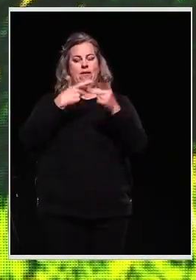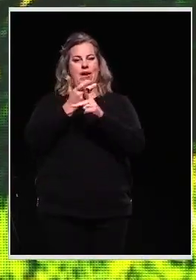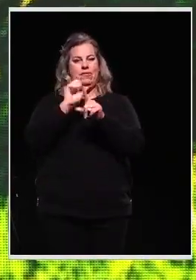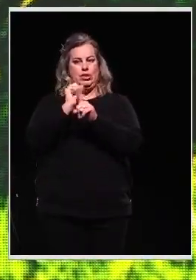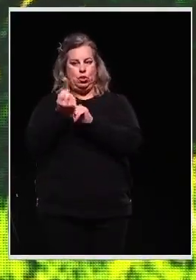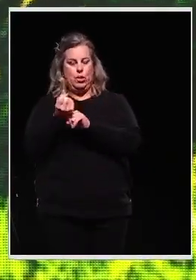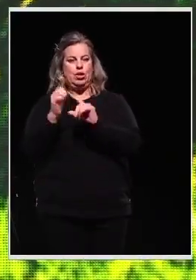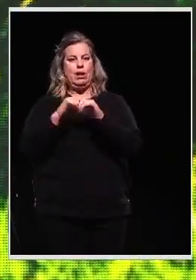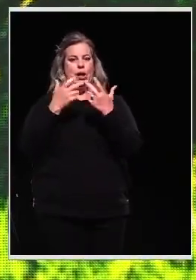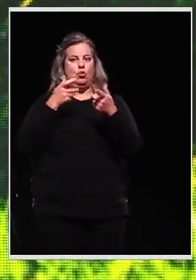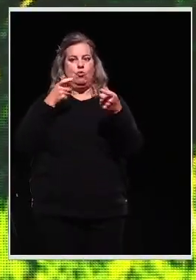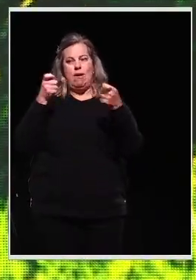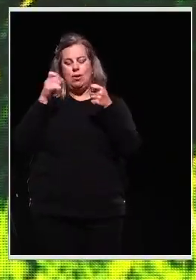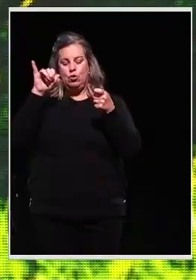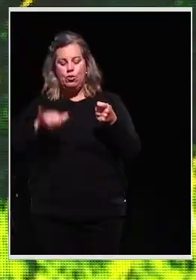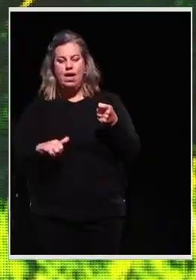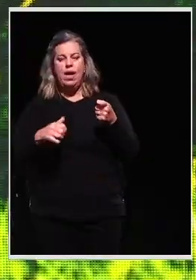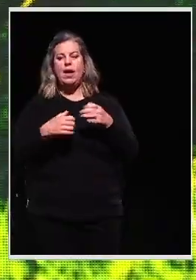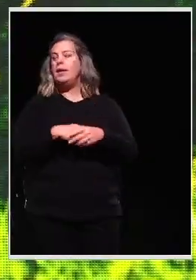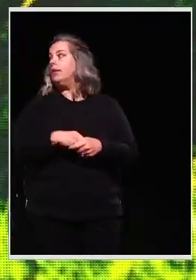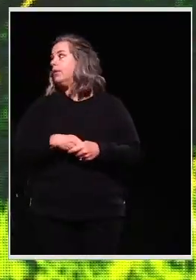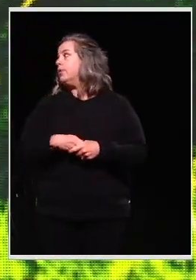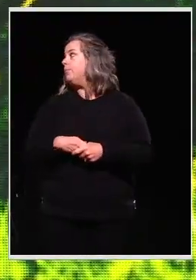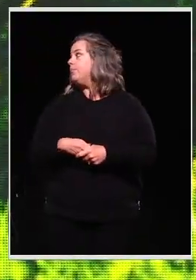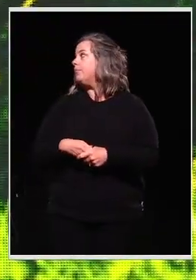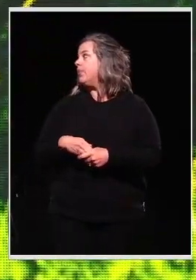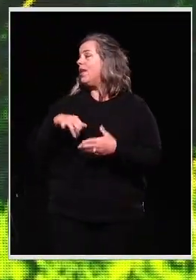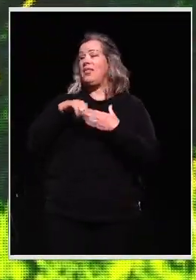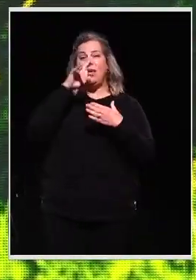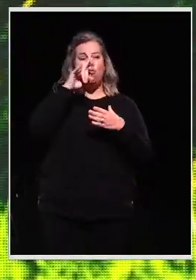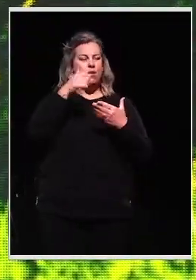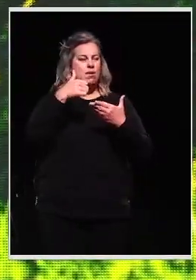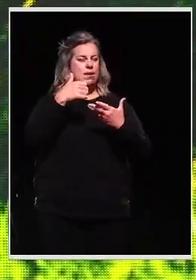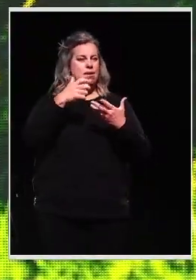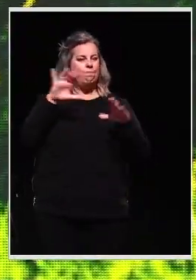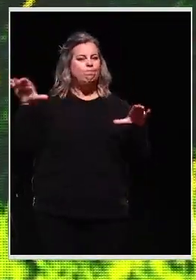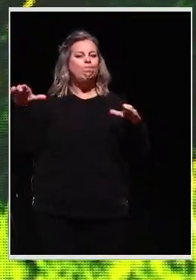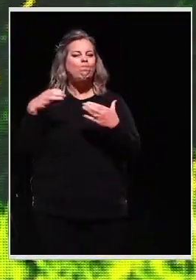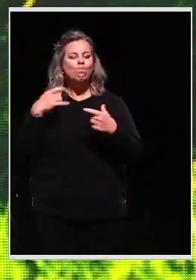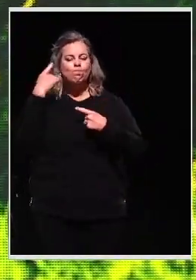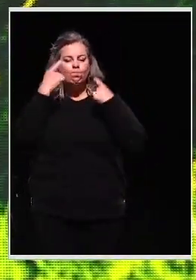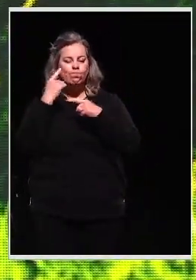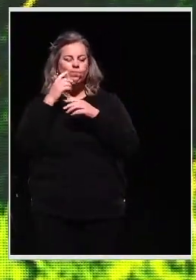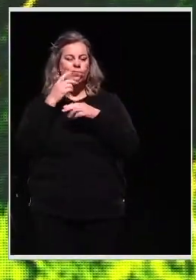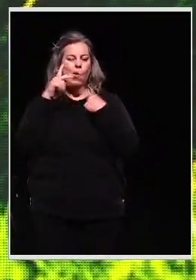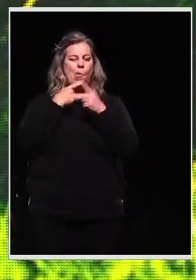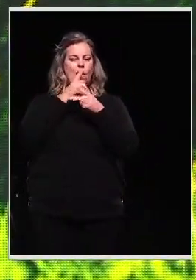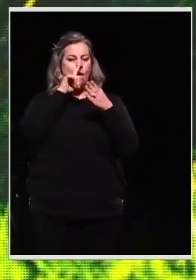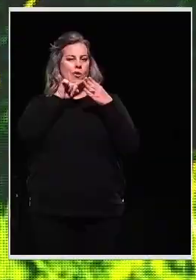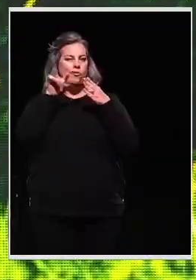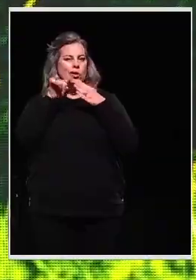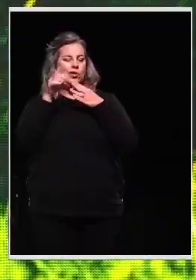address that. That's another area that we're at a much earlier stage. We've brought the community together to help us really think through what are the research priorities